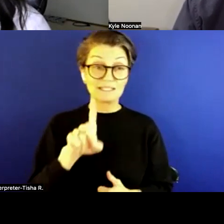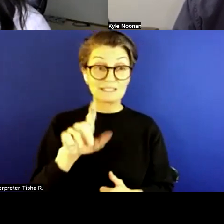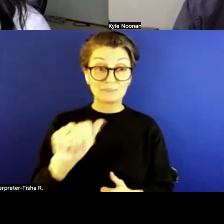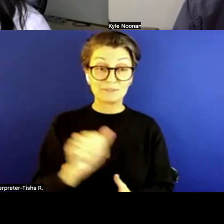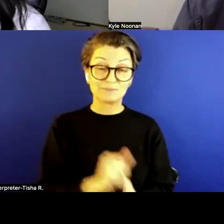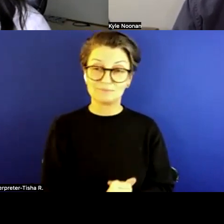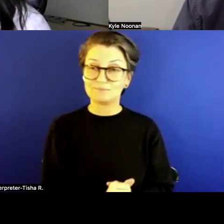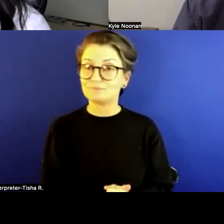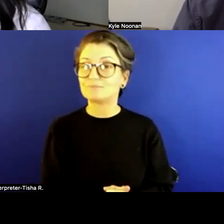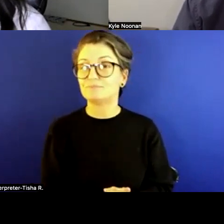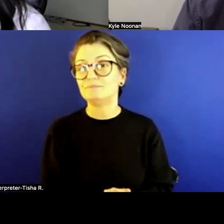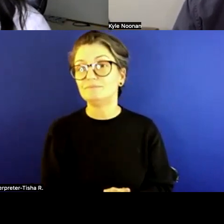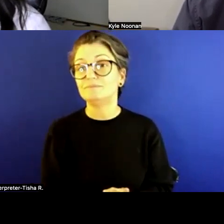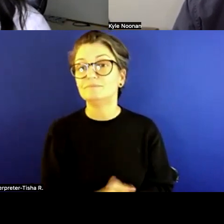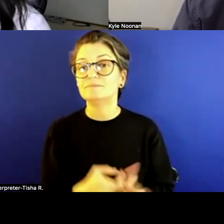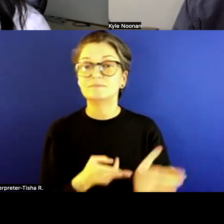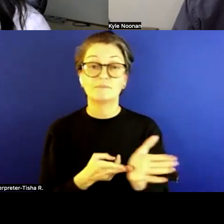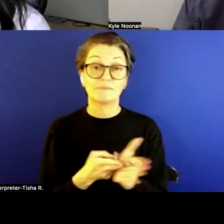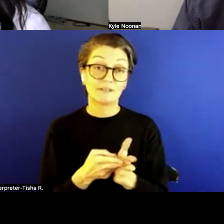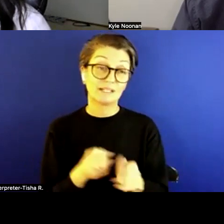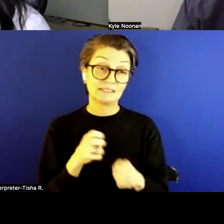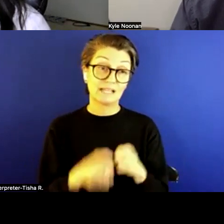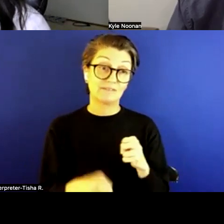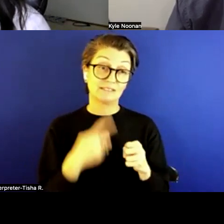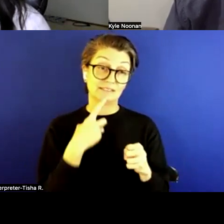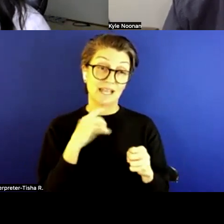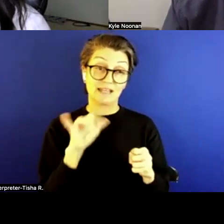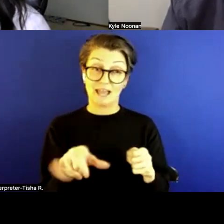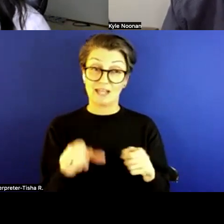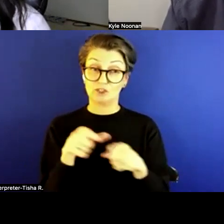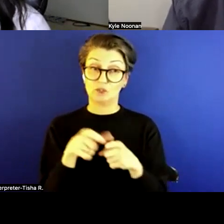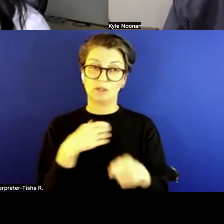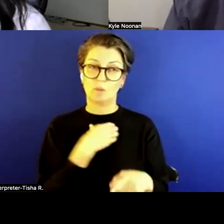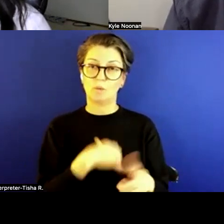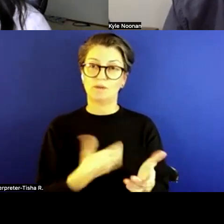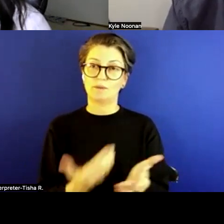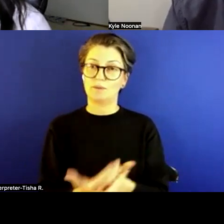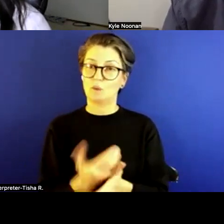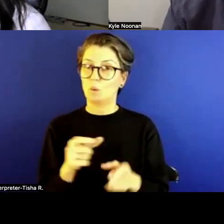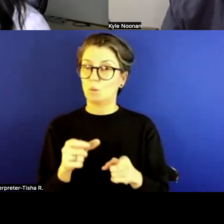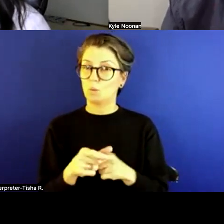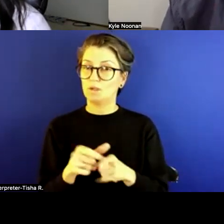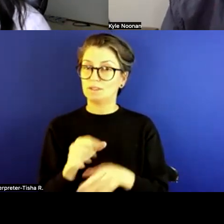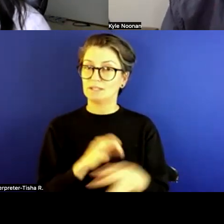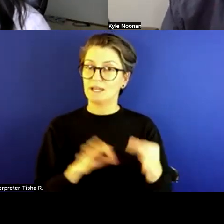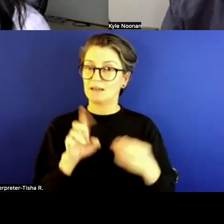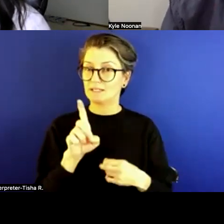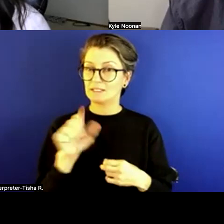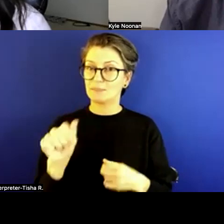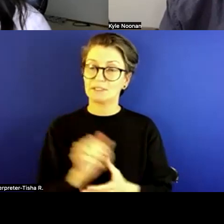It's tough. It's honestly tough to say that term. I wish there was like some new word that we could use other than disability,